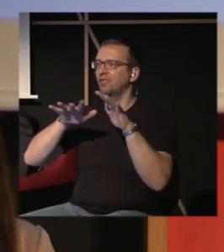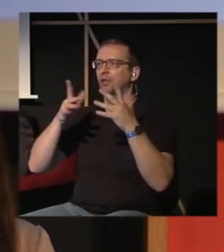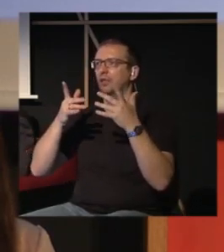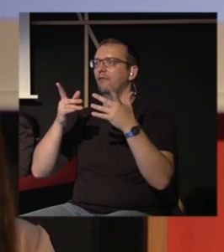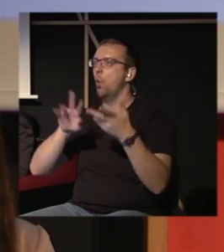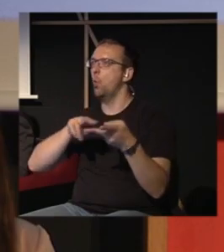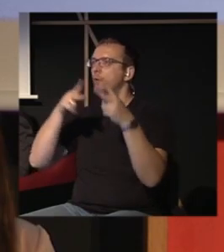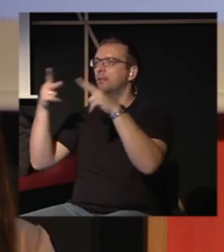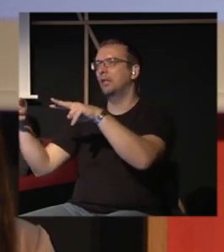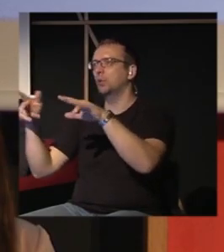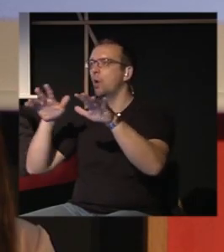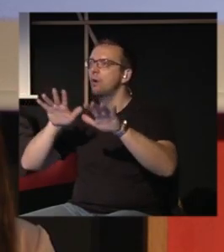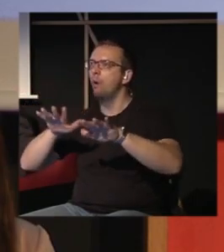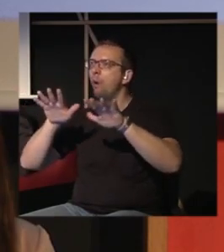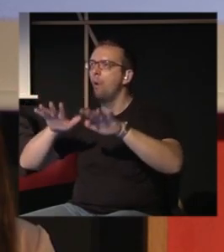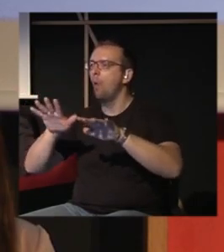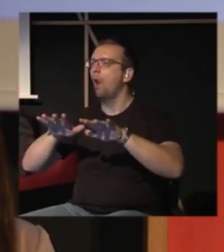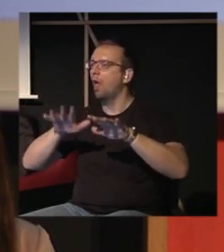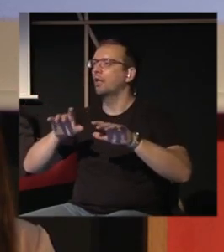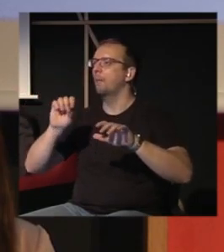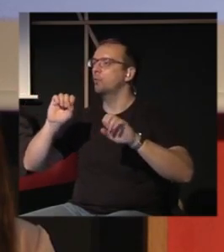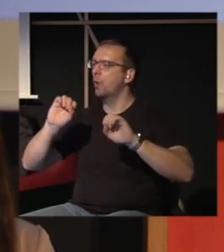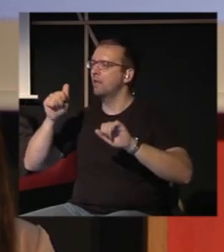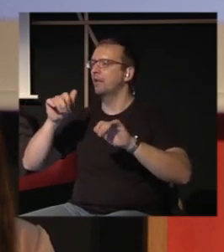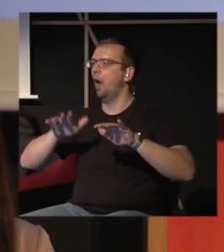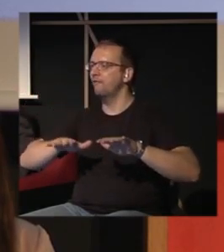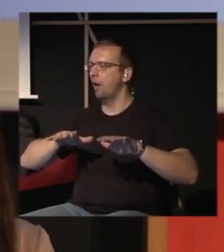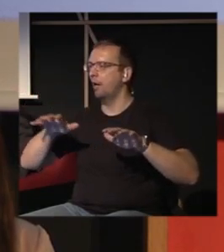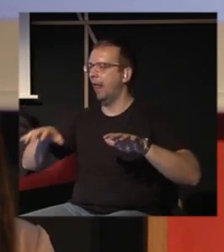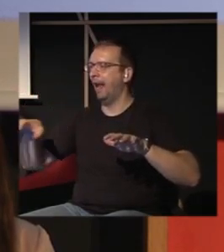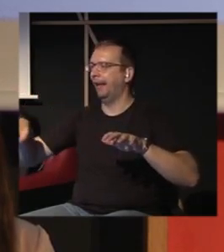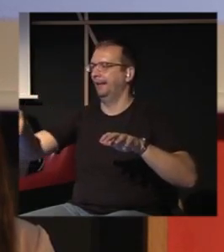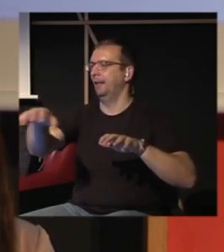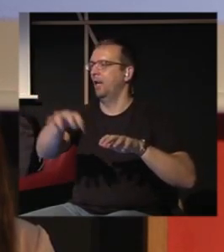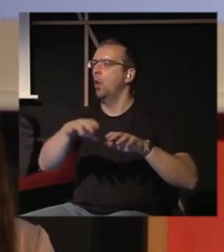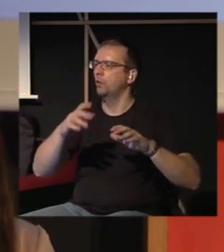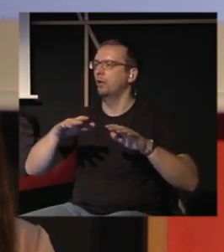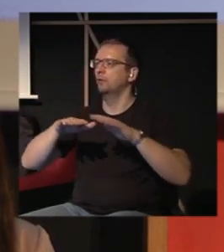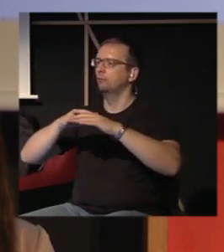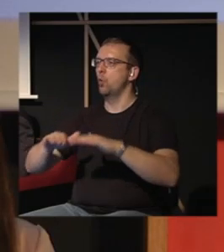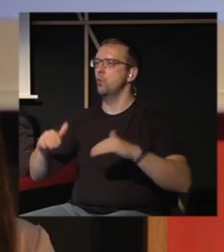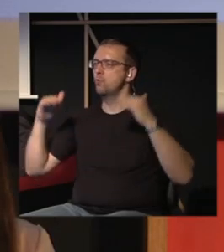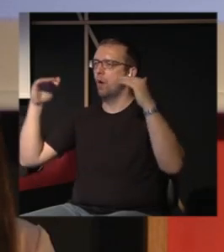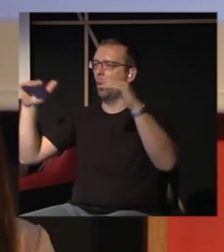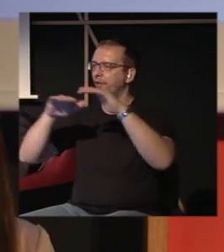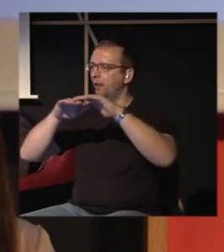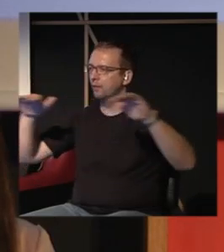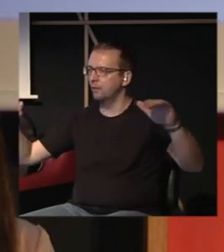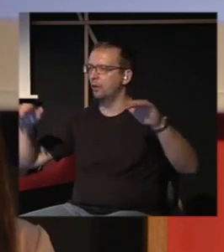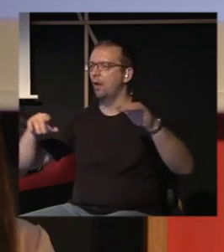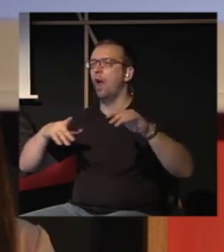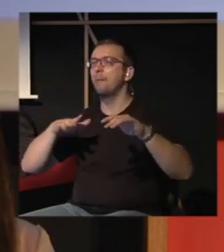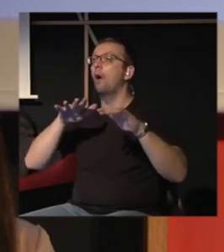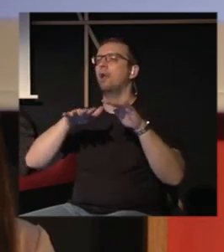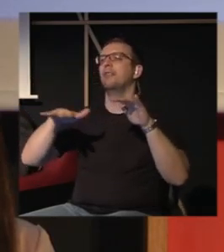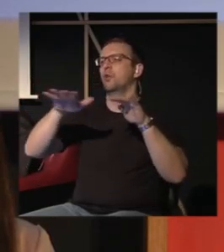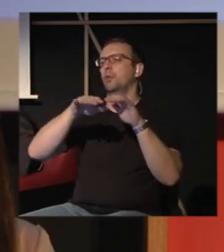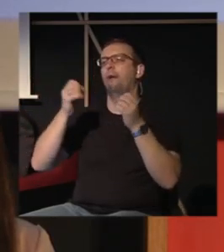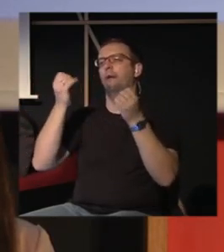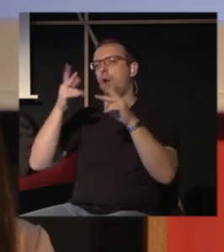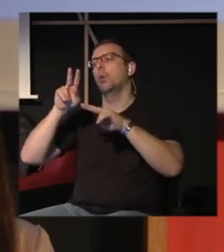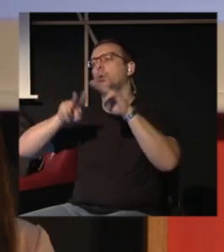every city and every club. It depends on how big is your club, your local community,